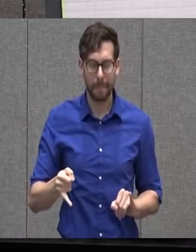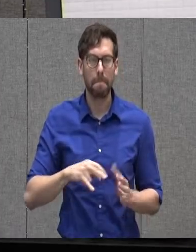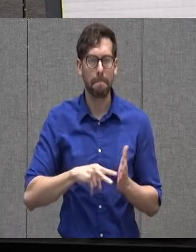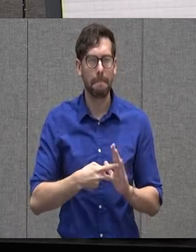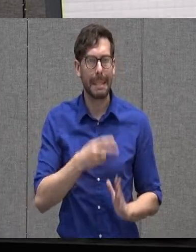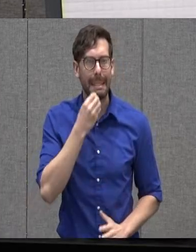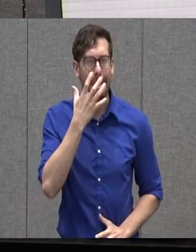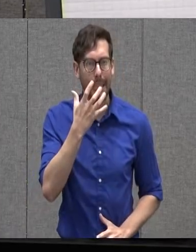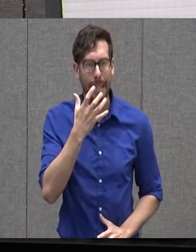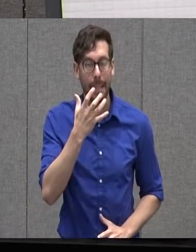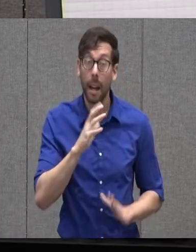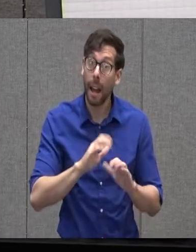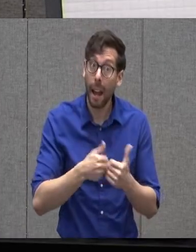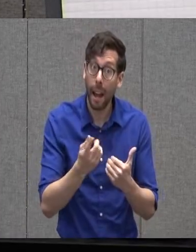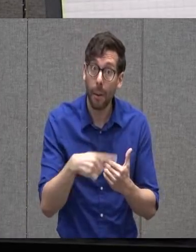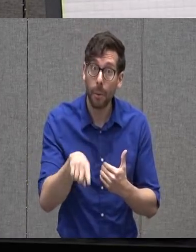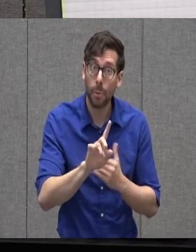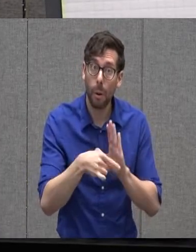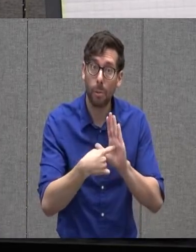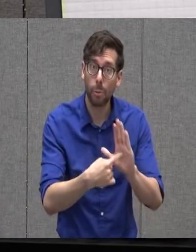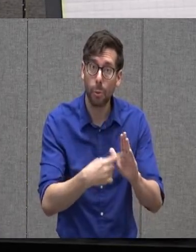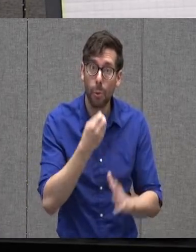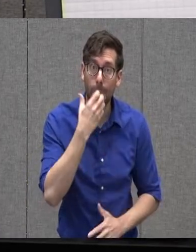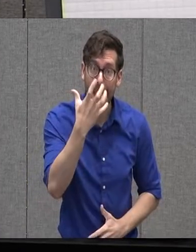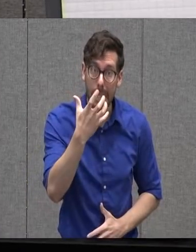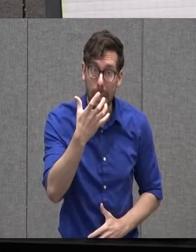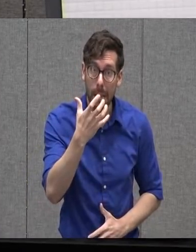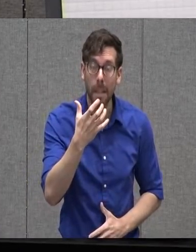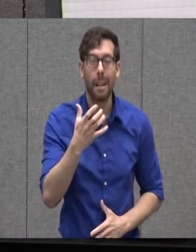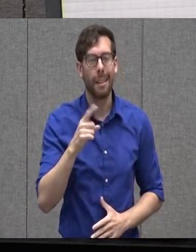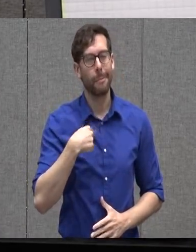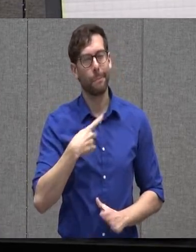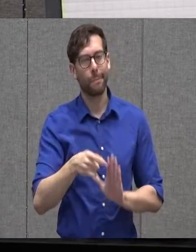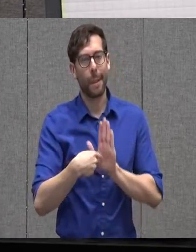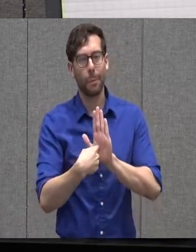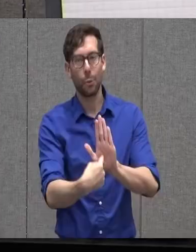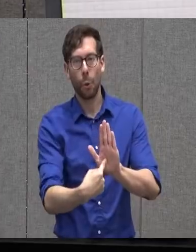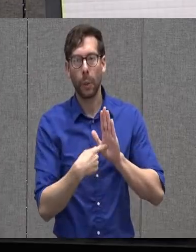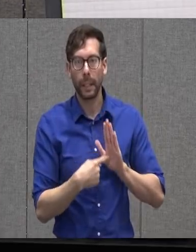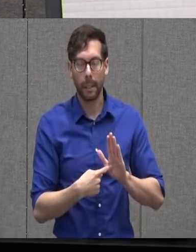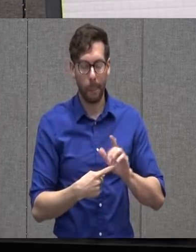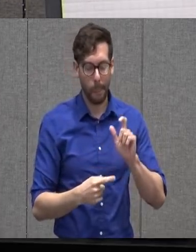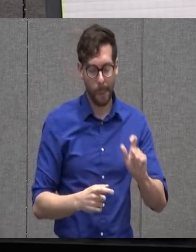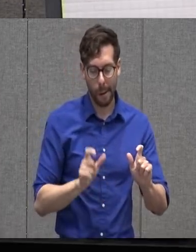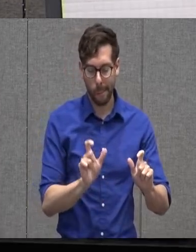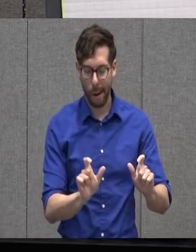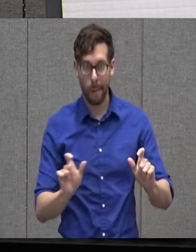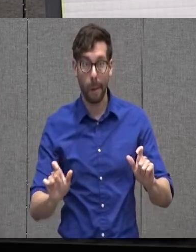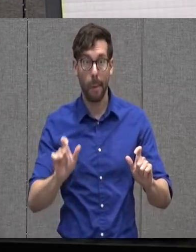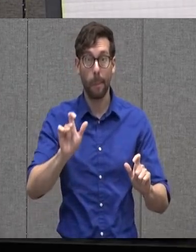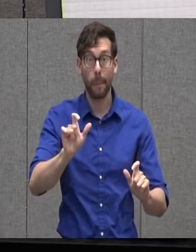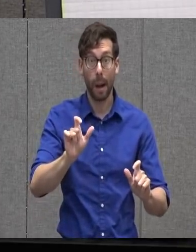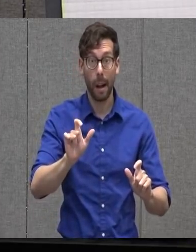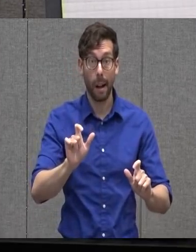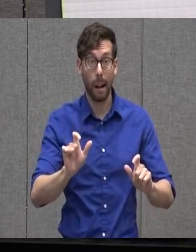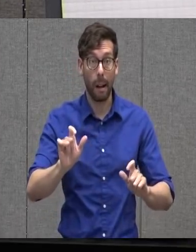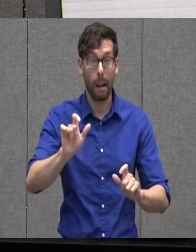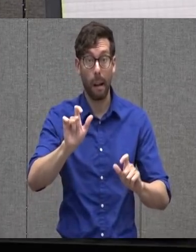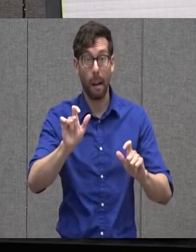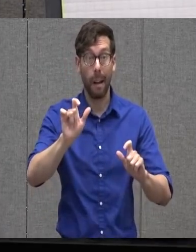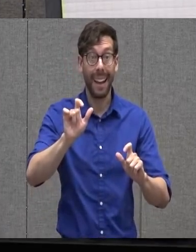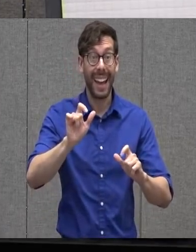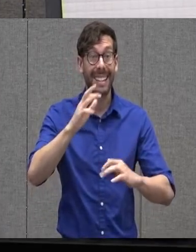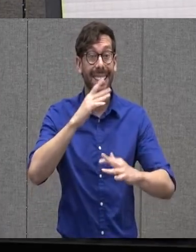Then I start to show that I have a liquid, but then some gas is starting to appear, and I